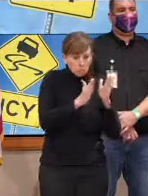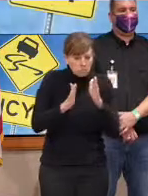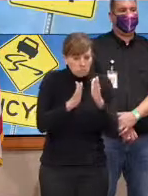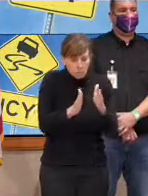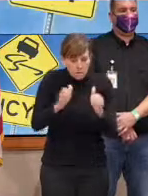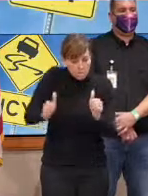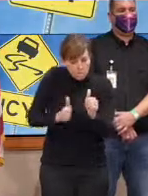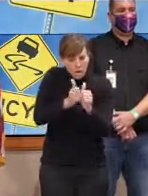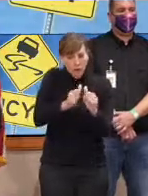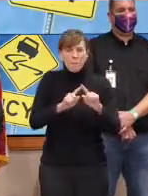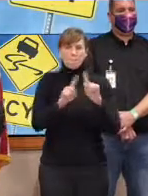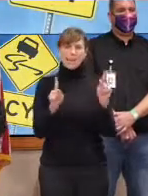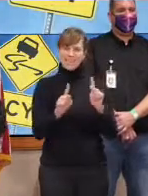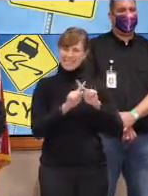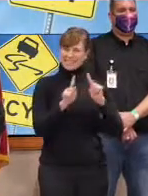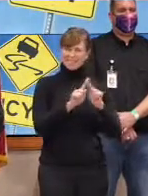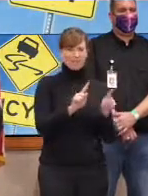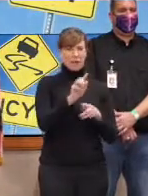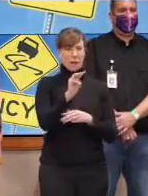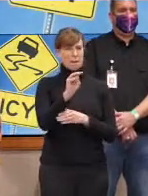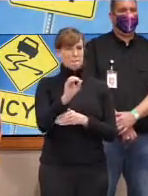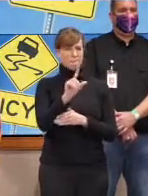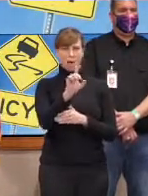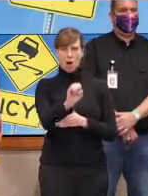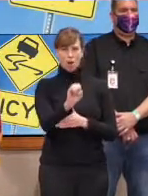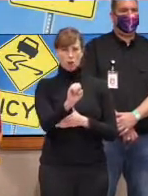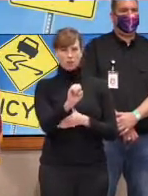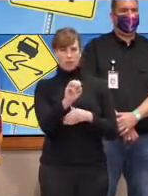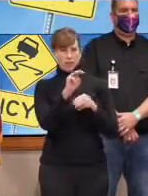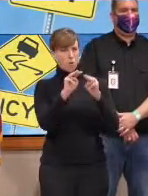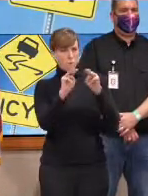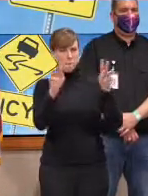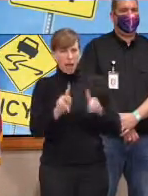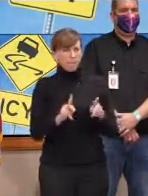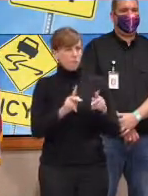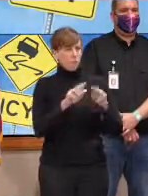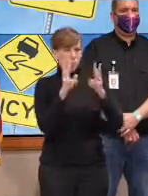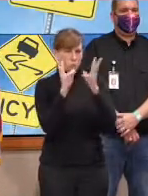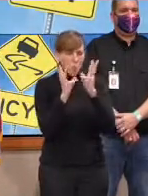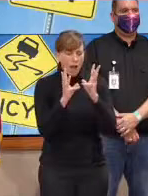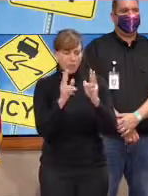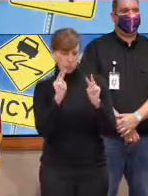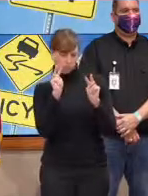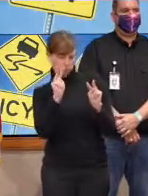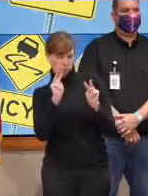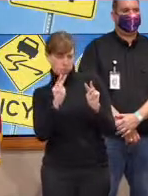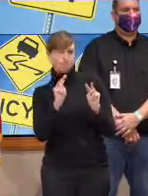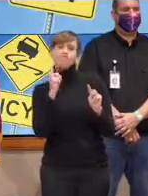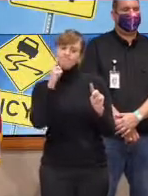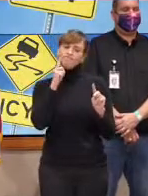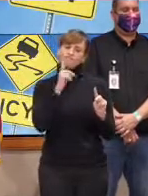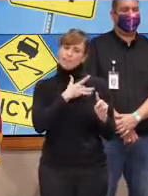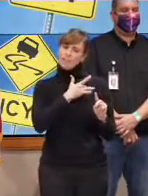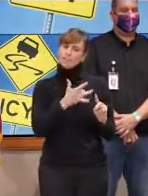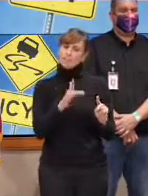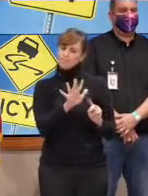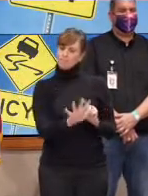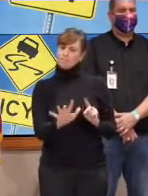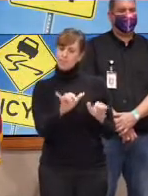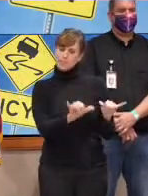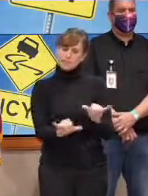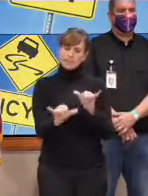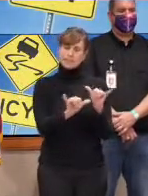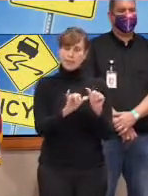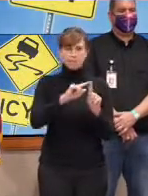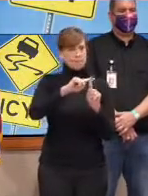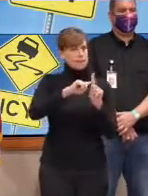models. But they tend to agree that we're going to have very, very low temperatures Sunday night, Monday, and Tuesday. And if that pans